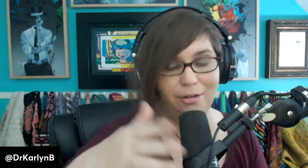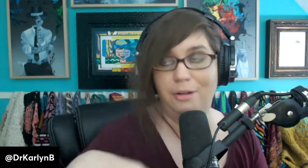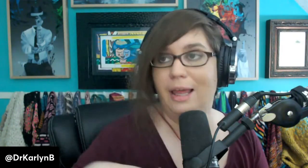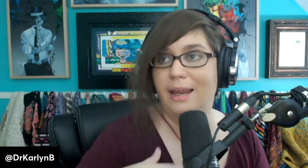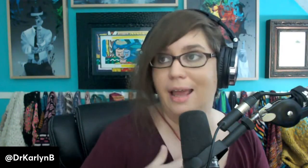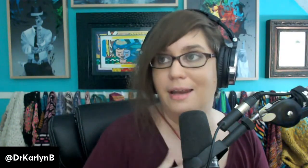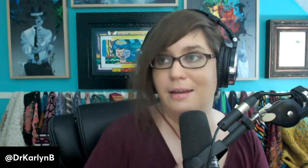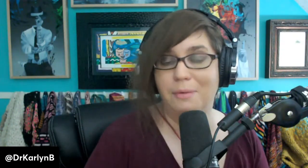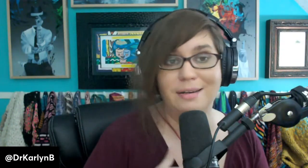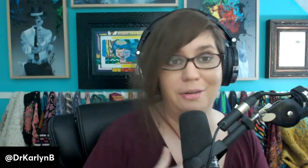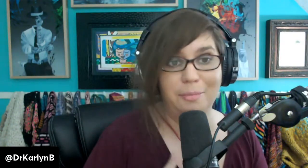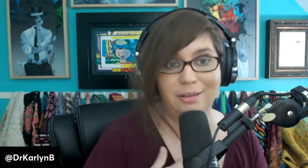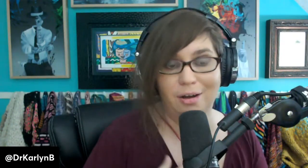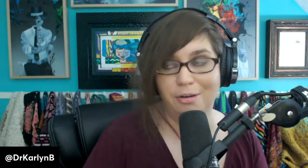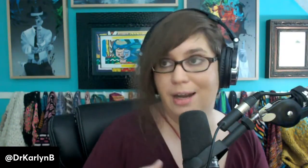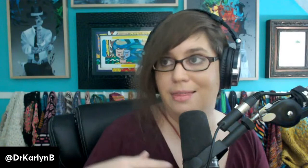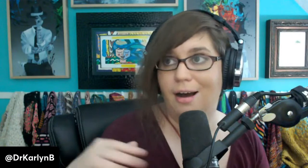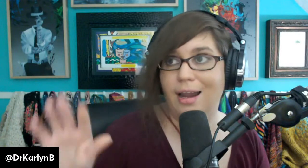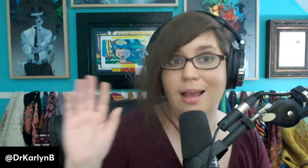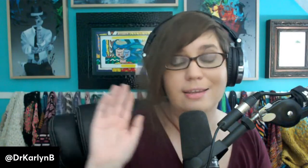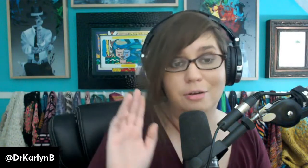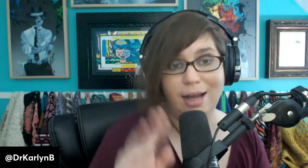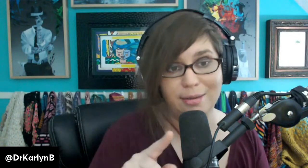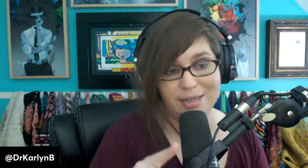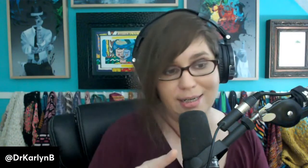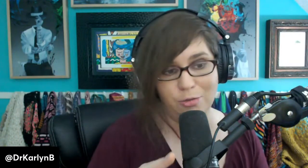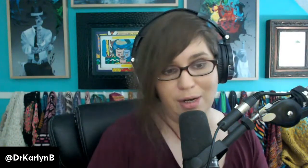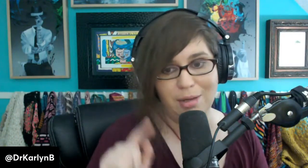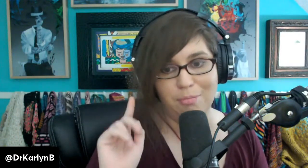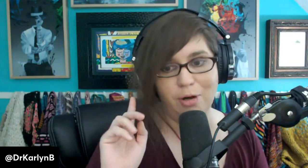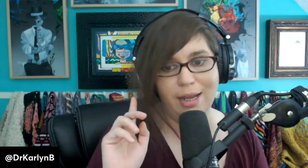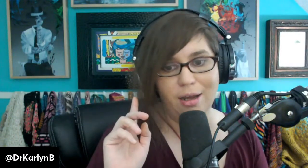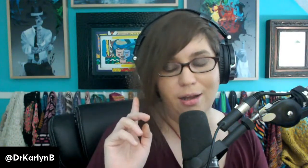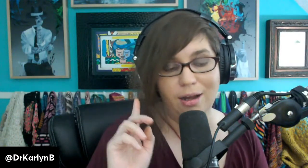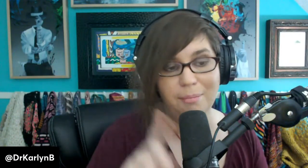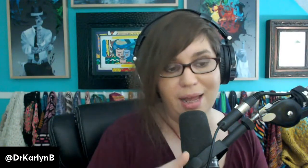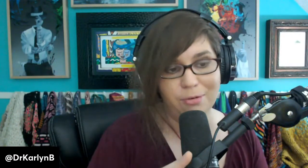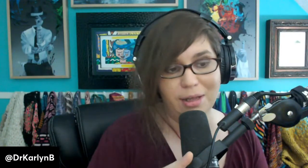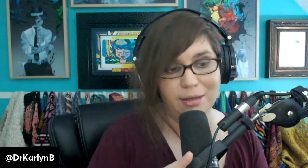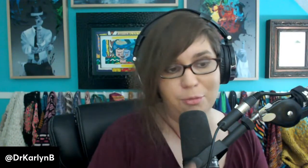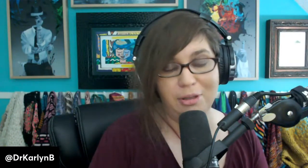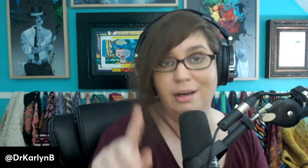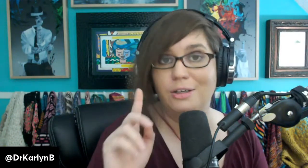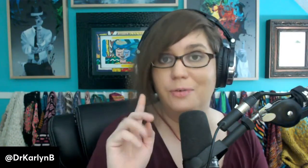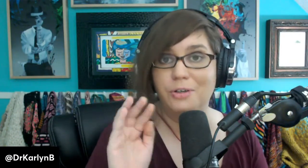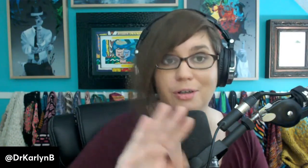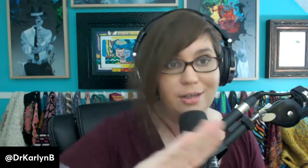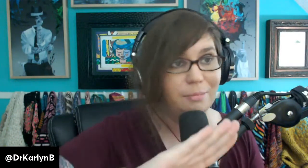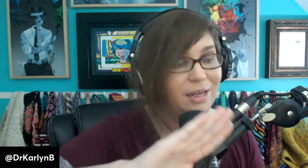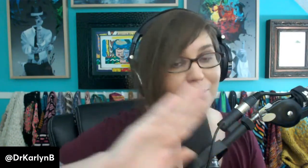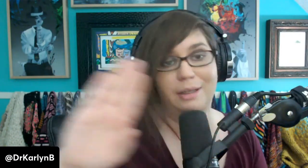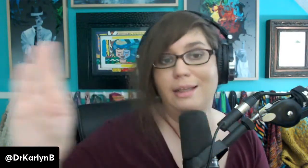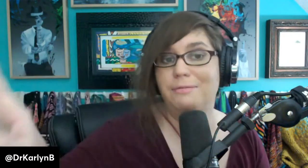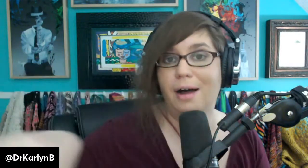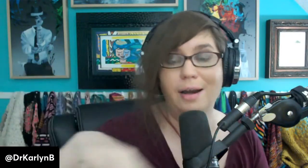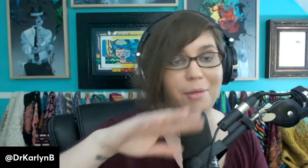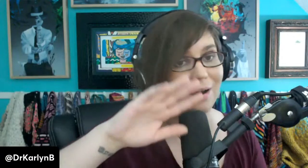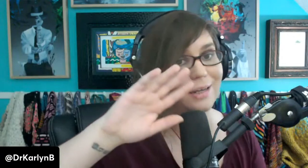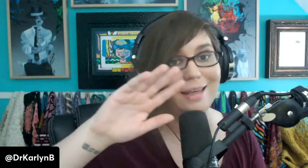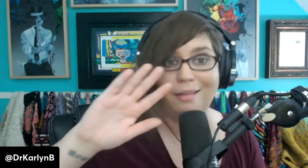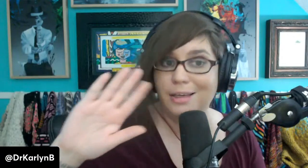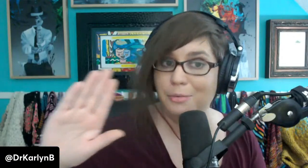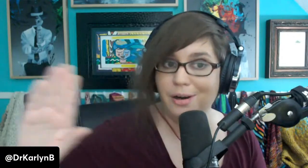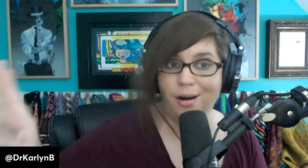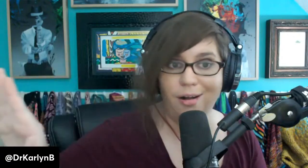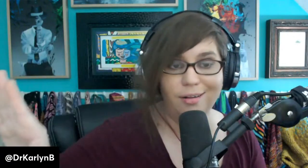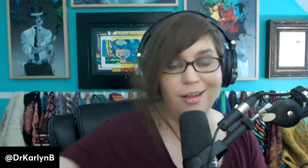started a little late and it went a little bit longer than I thought. So guys, I'm going to take a 20-minute break. Come back for Nothing Remotely Controversial. It's going to be completely fun. I'm not going to